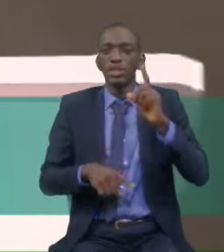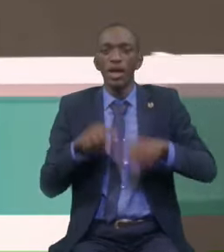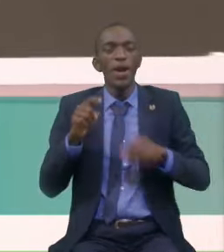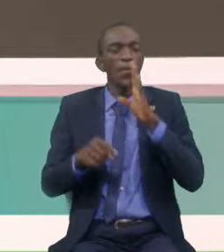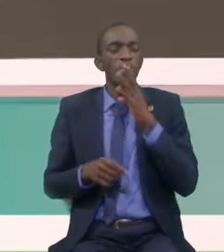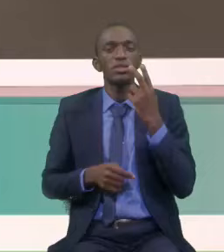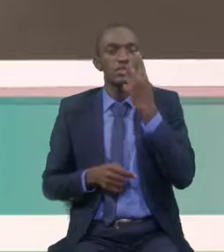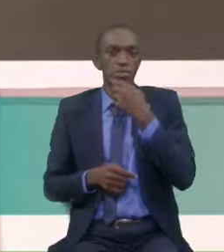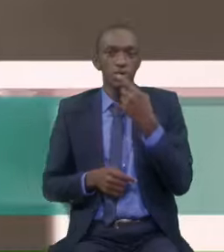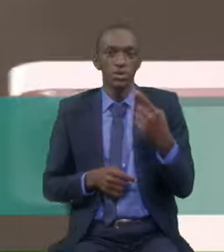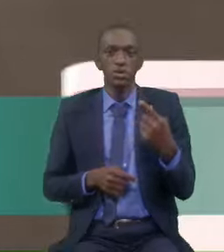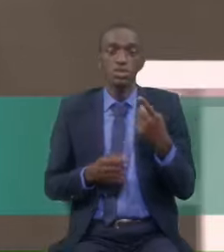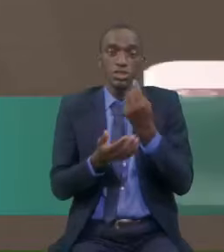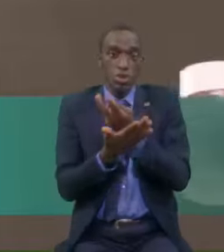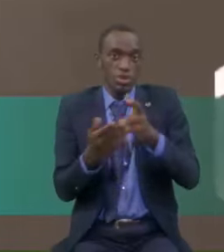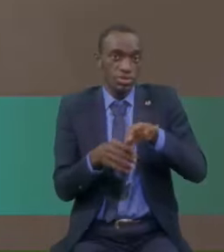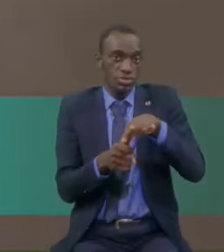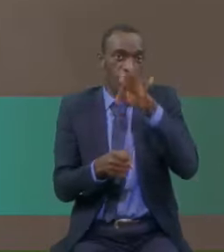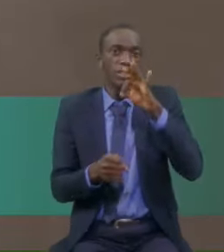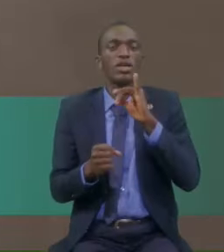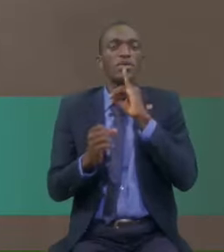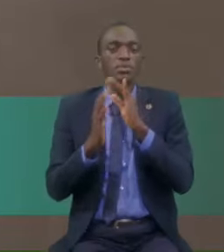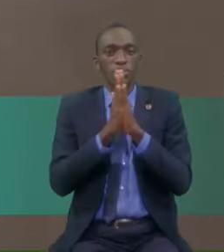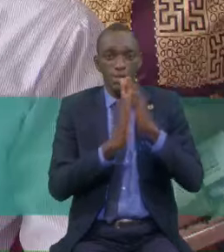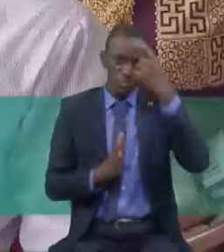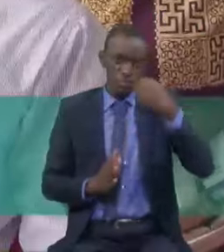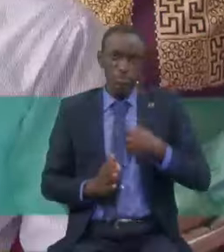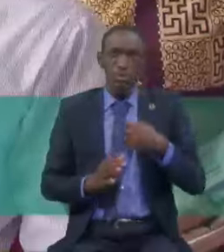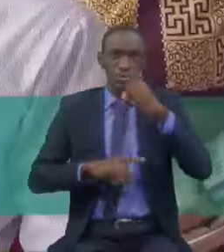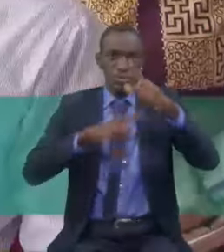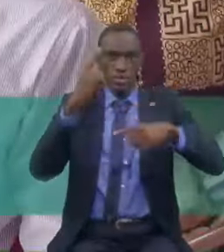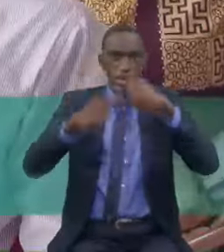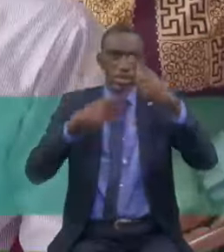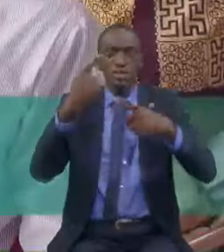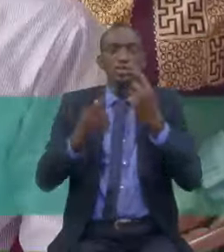me. The Holy Ghost is praying for me.